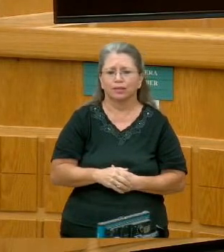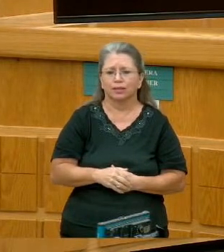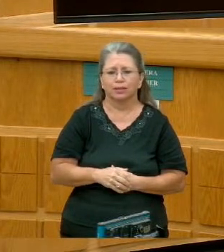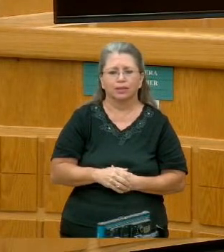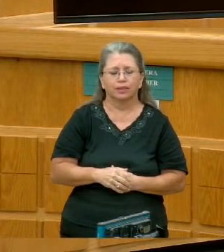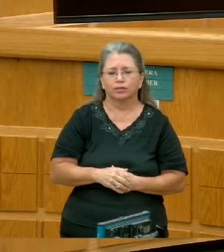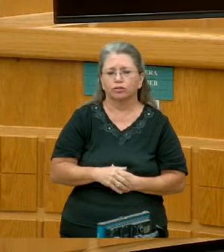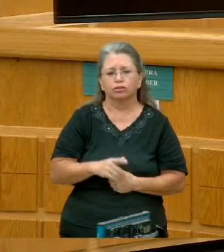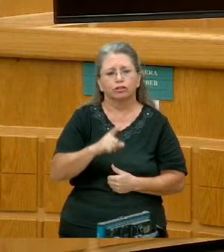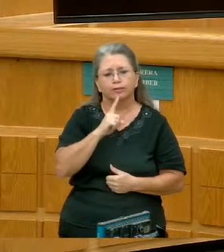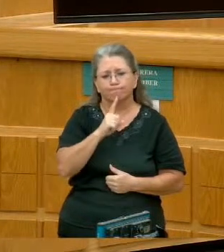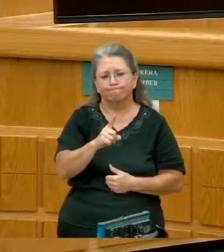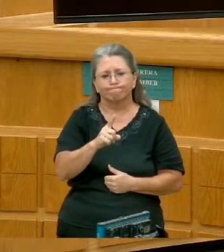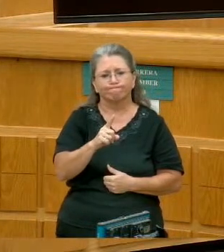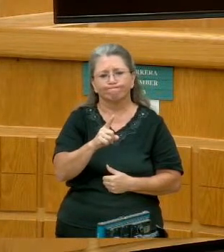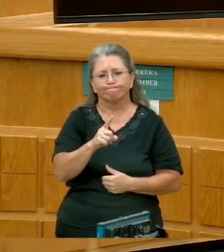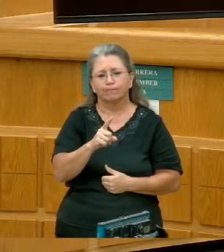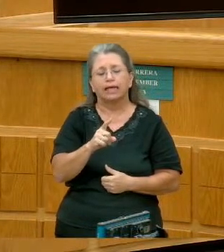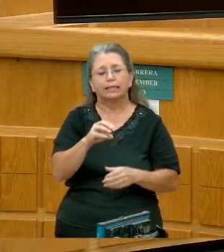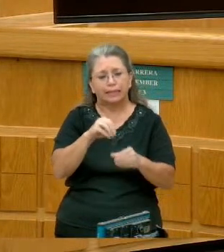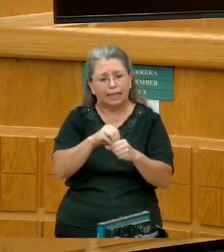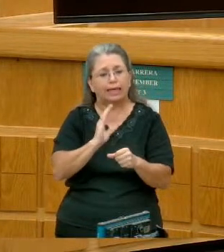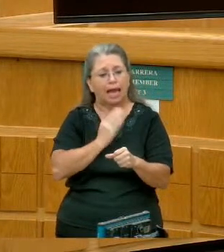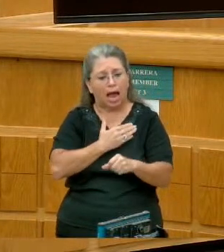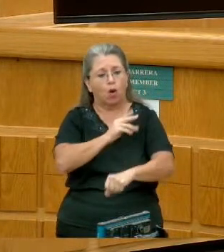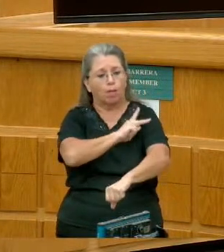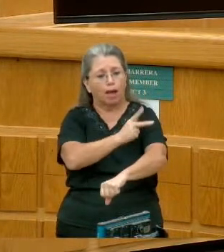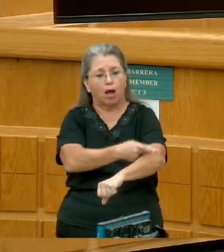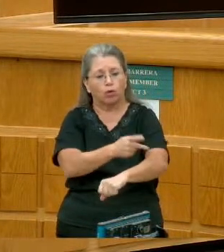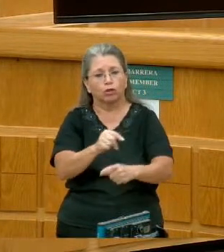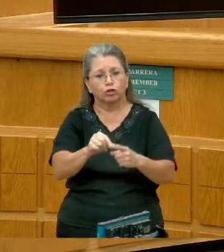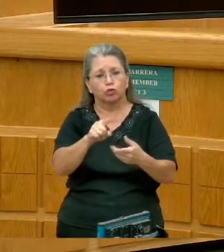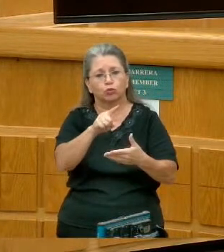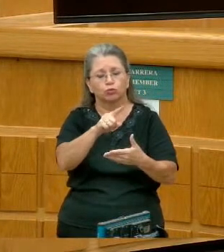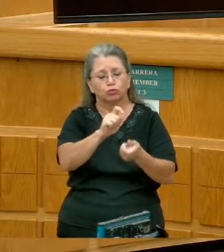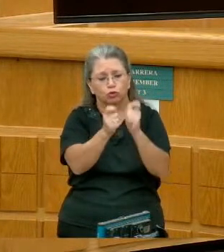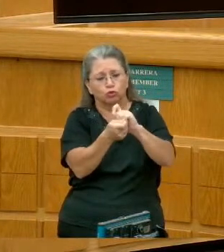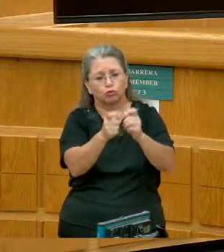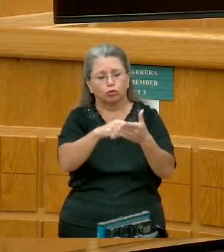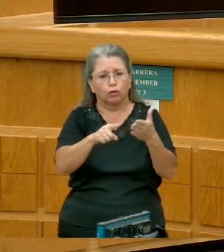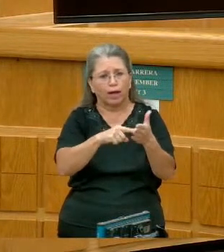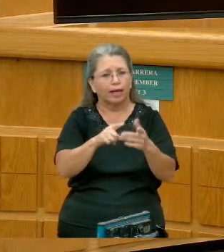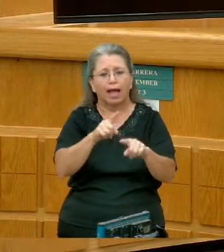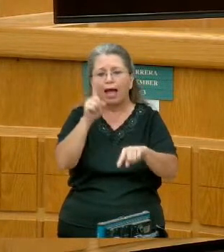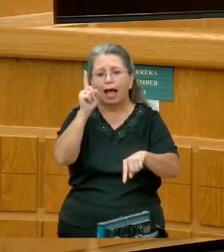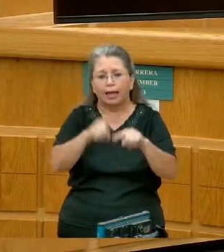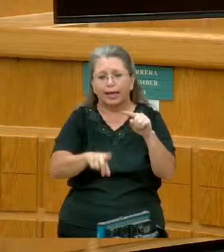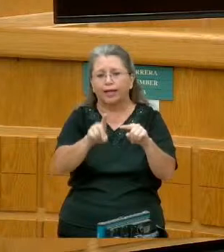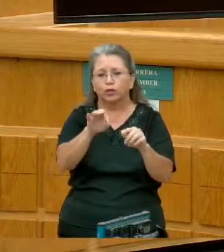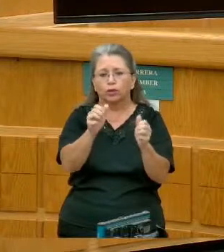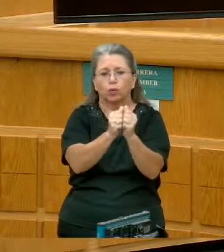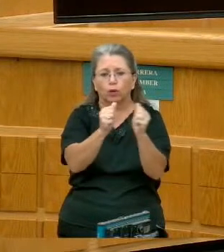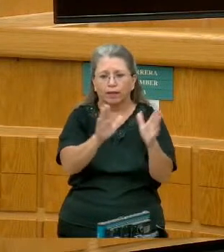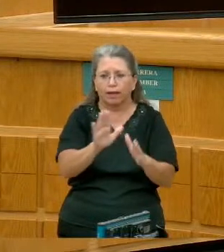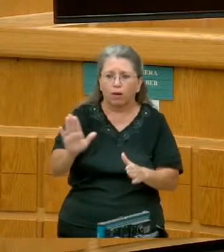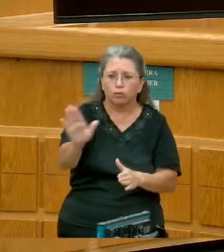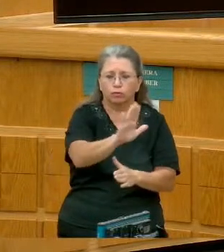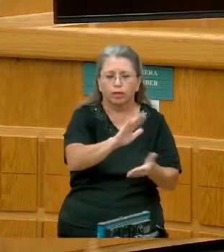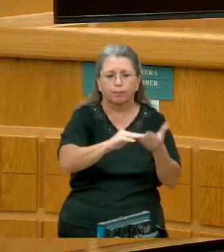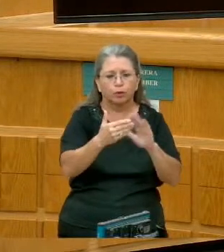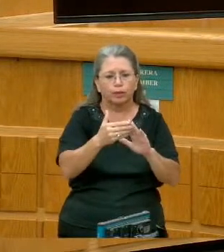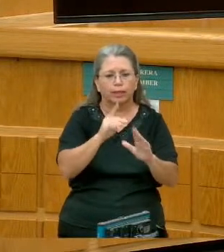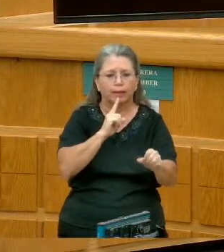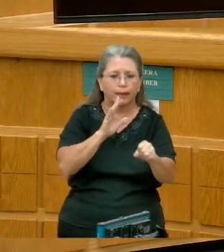just absolutely within our power to correct it. But I cannot do it without this community's